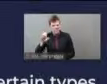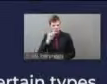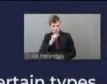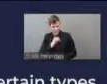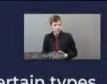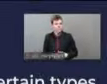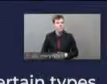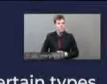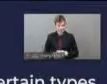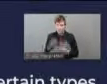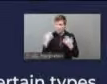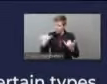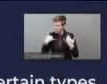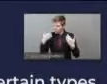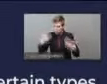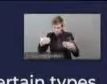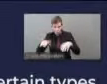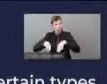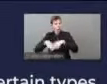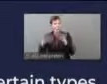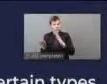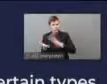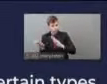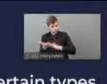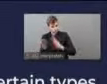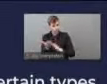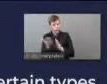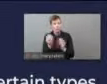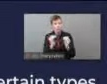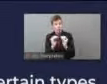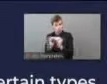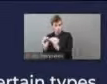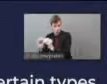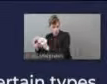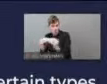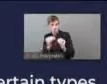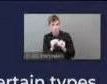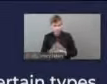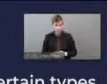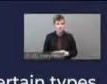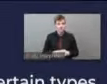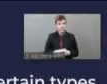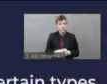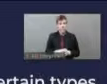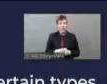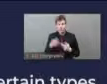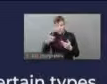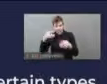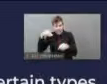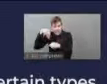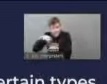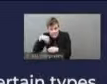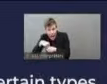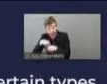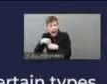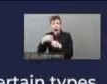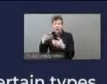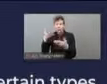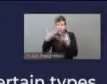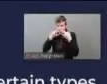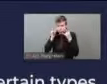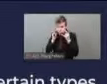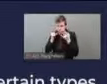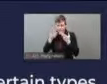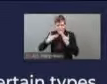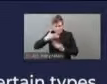because of their close contact issues and because that you can't wear masks, have been